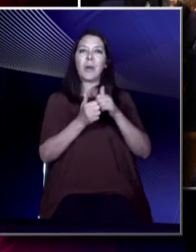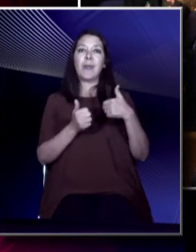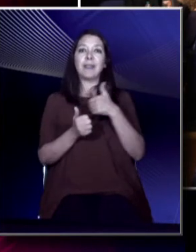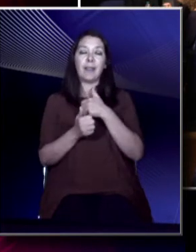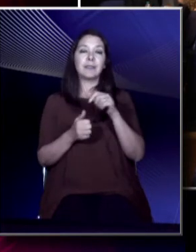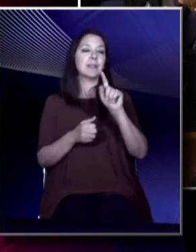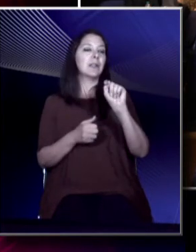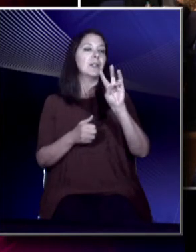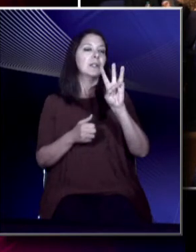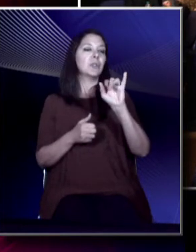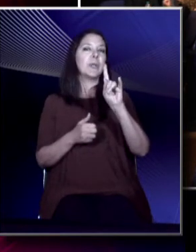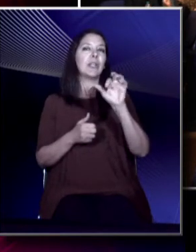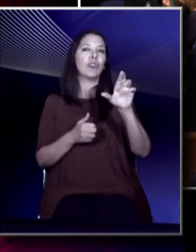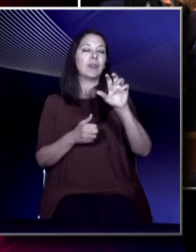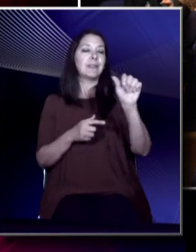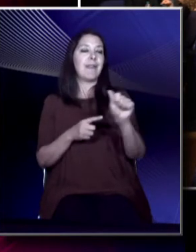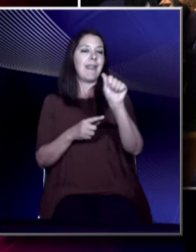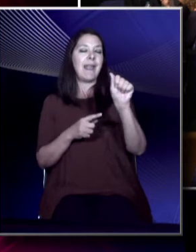at